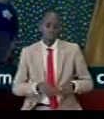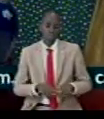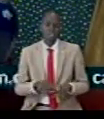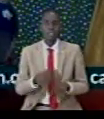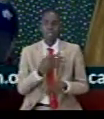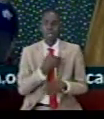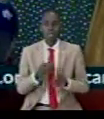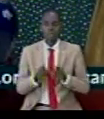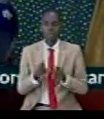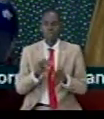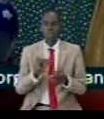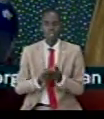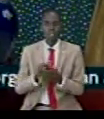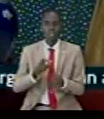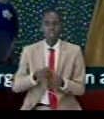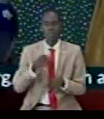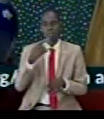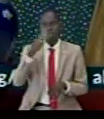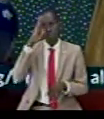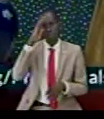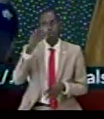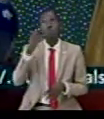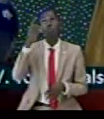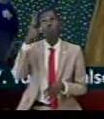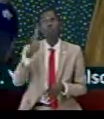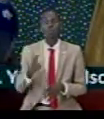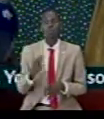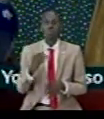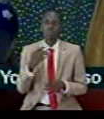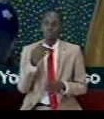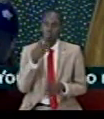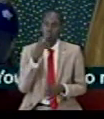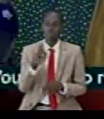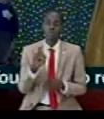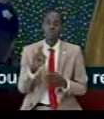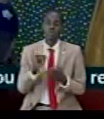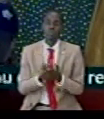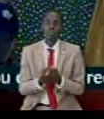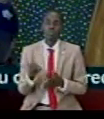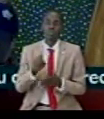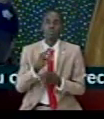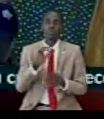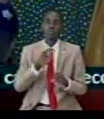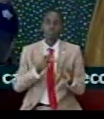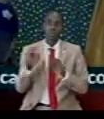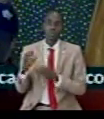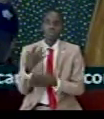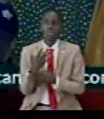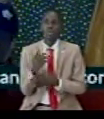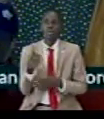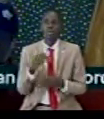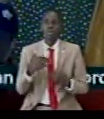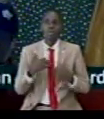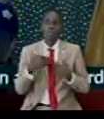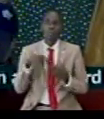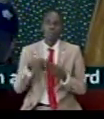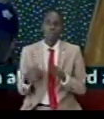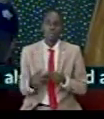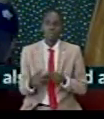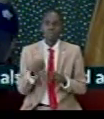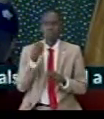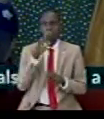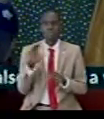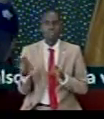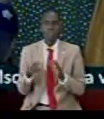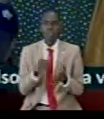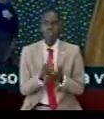the prayer, the man of God asked us to place our hand where our problem is, and I placed my hand